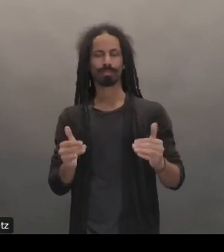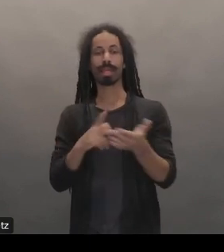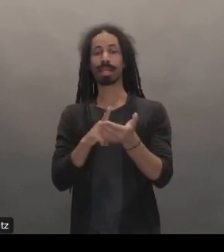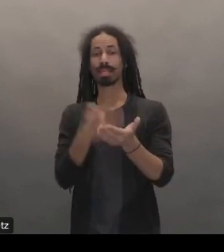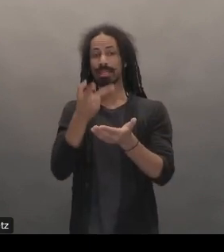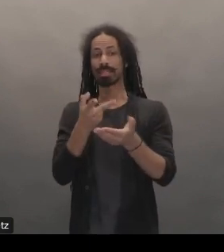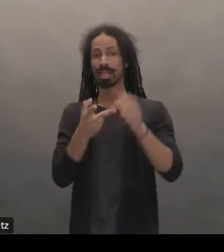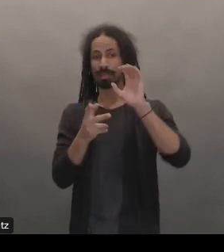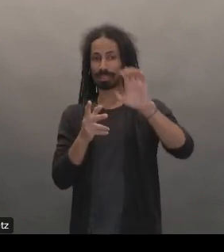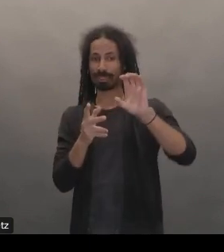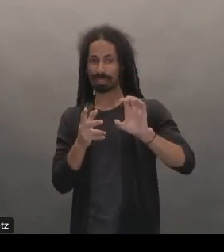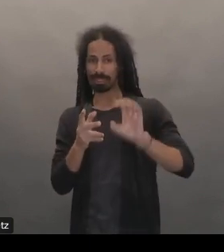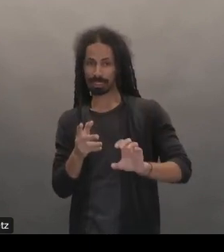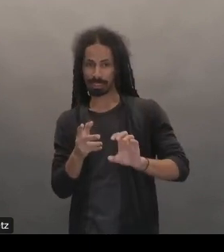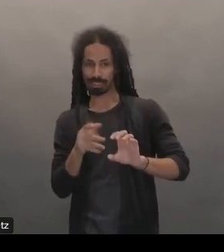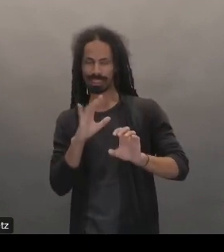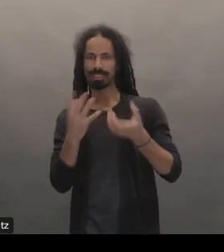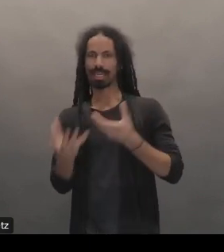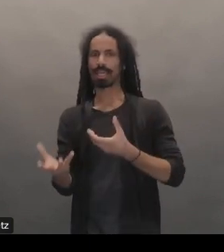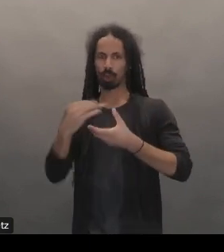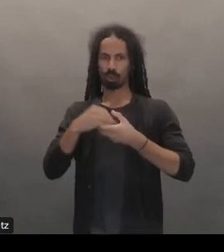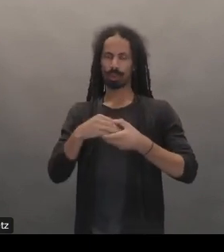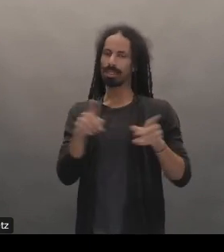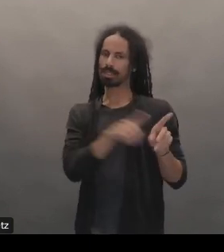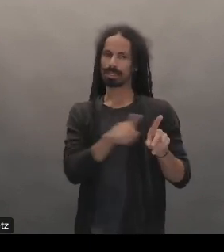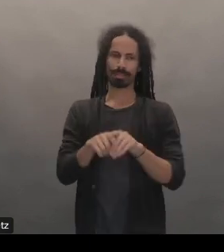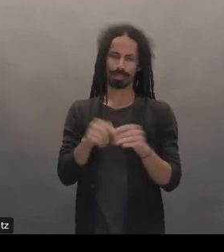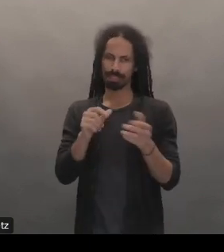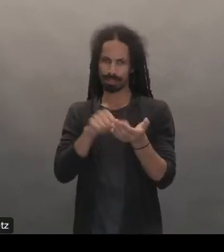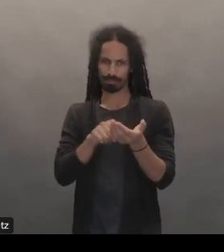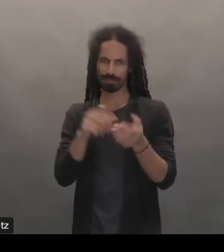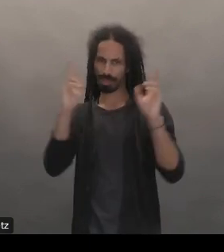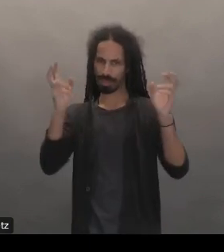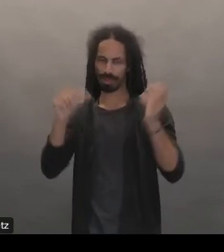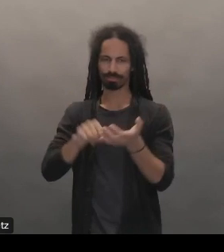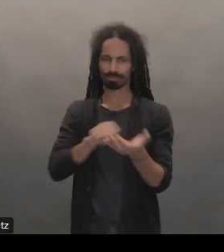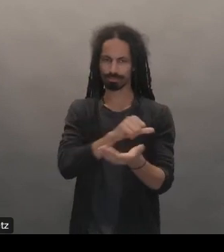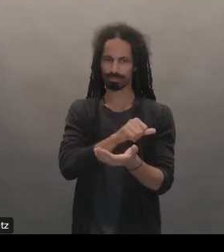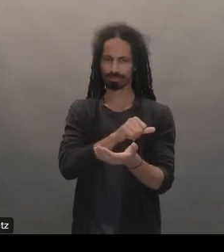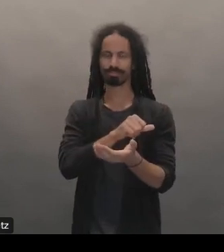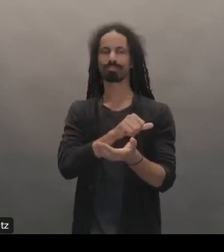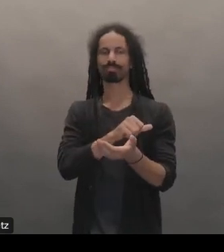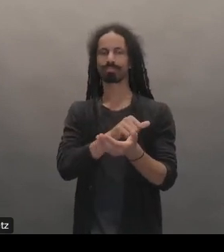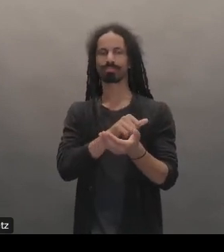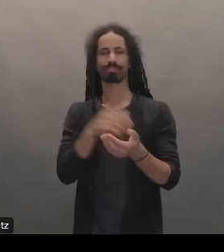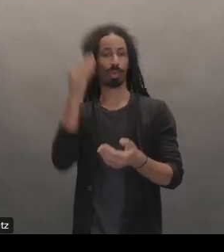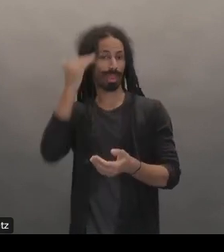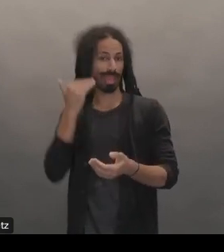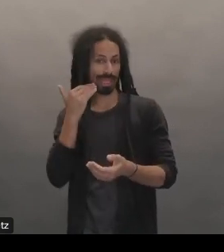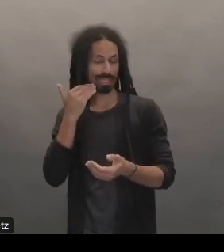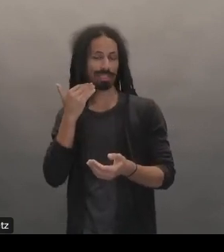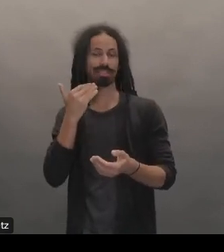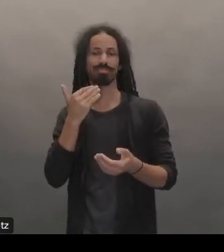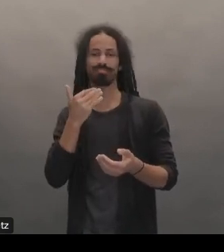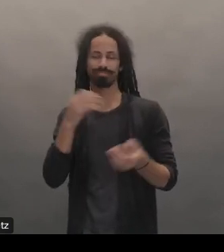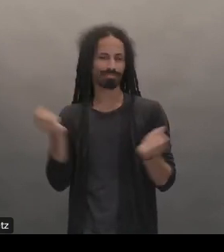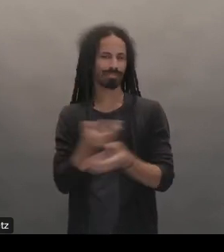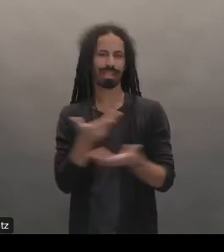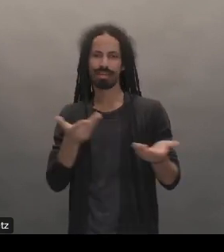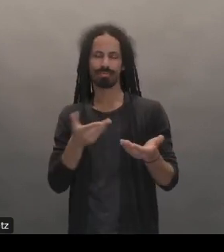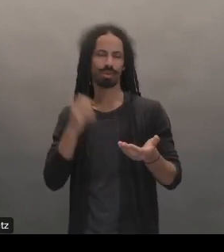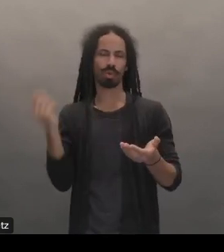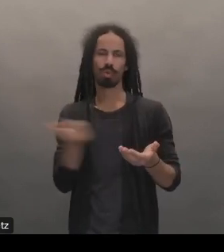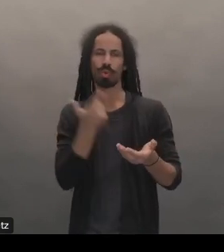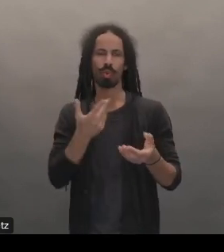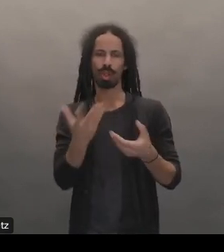That includes, as I mentioned before, the title page. Your headings also get that double space treatment, and your references page at the end